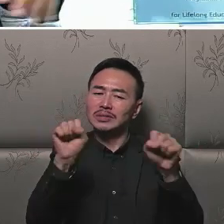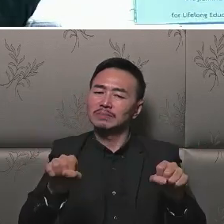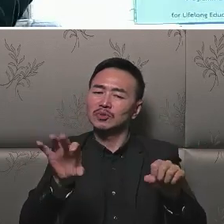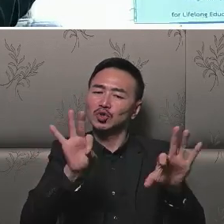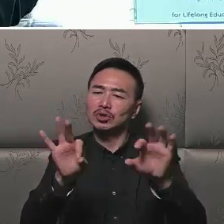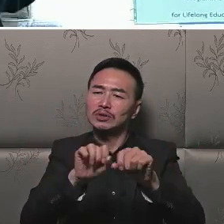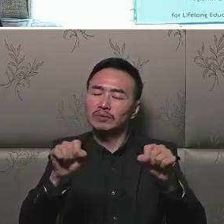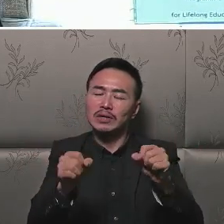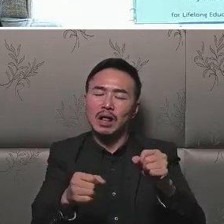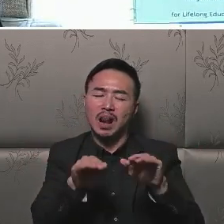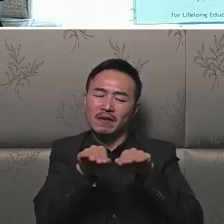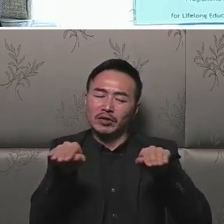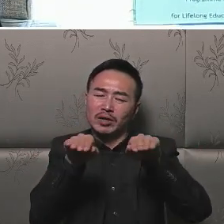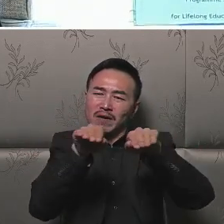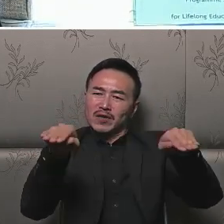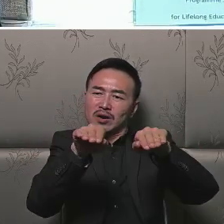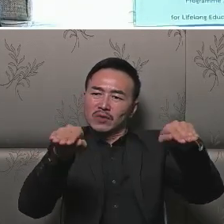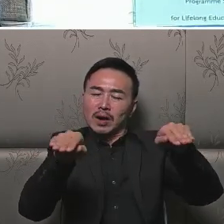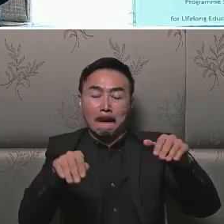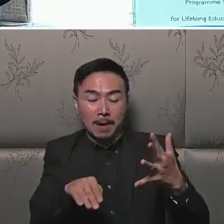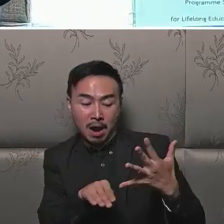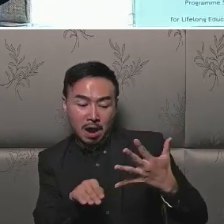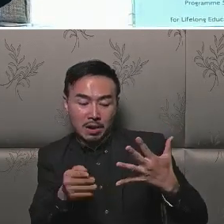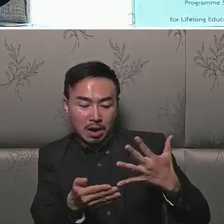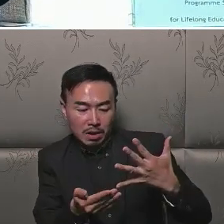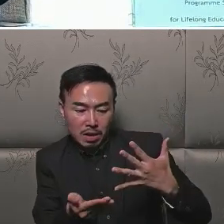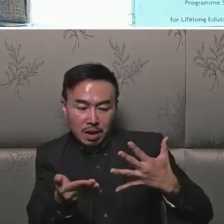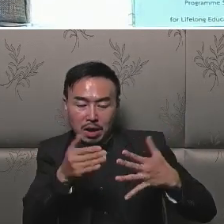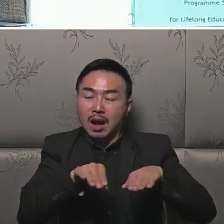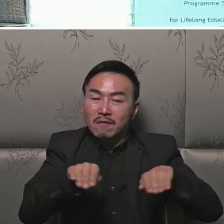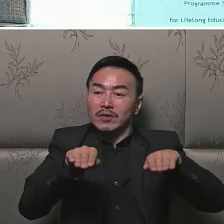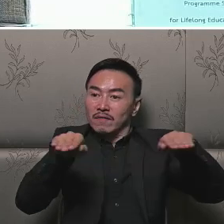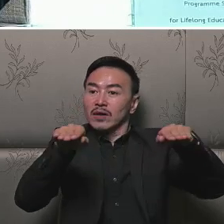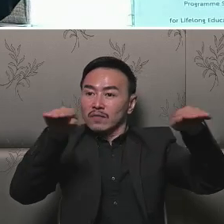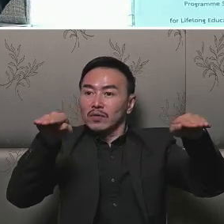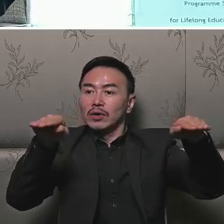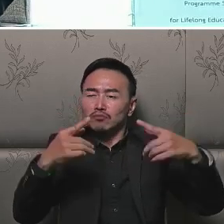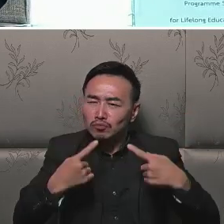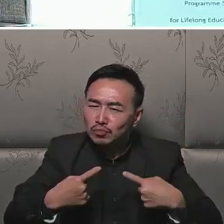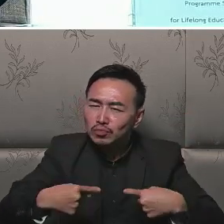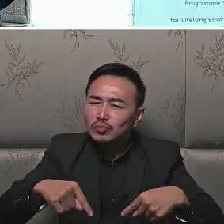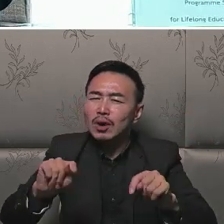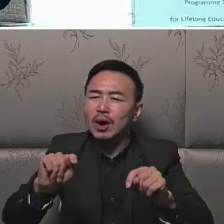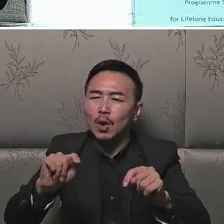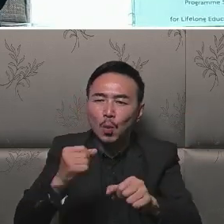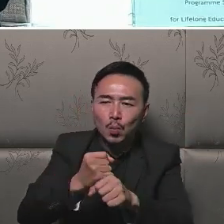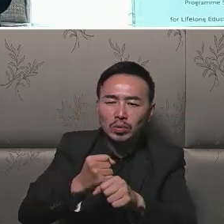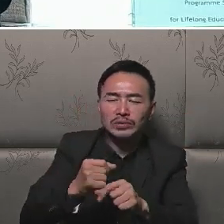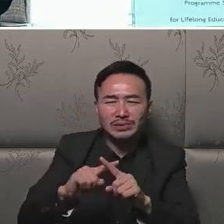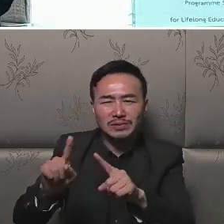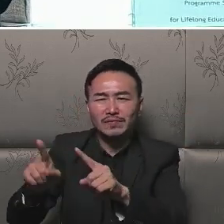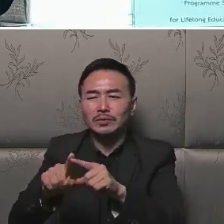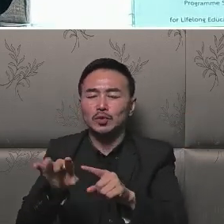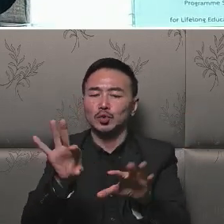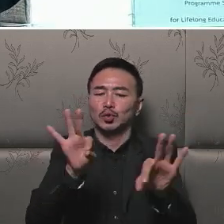universities. However, it has a certain standards that it meets. And now it's being accepted more and more by